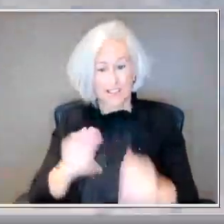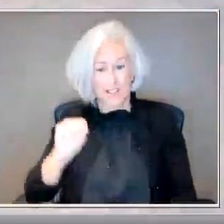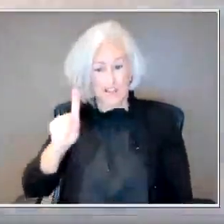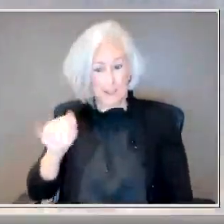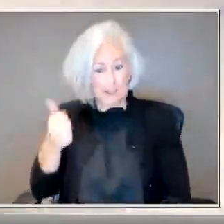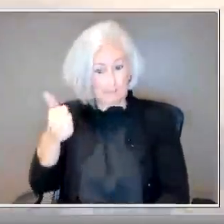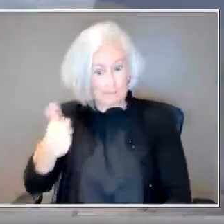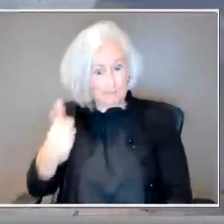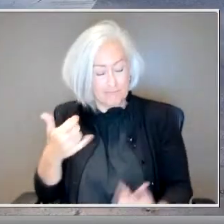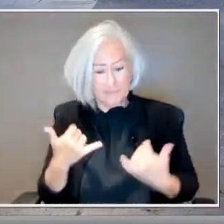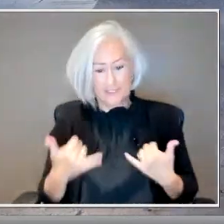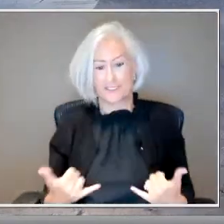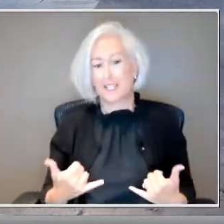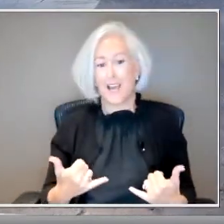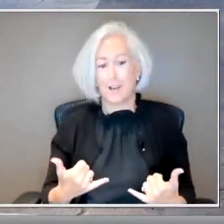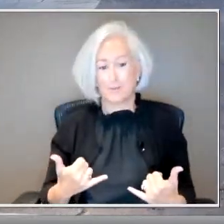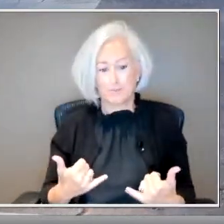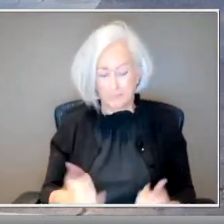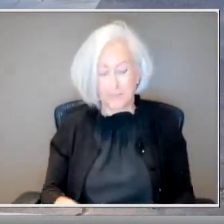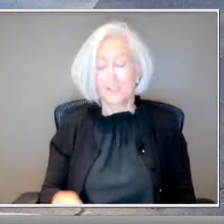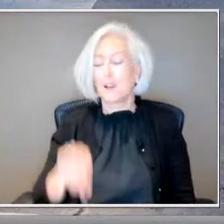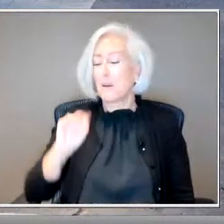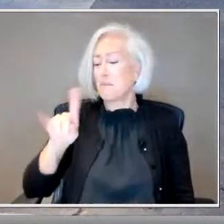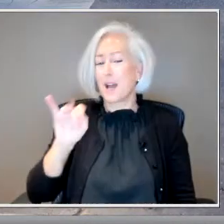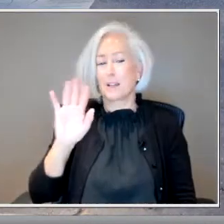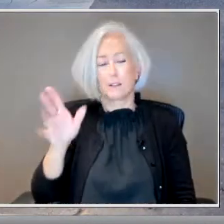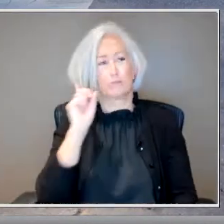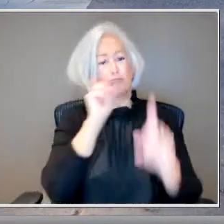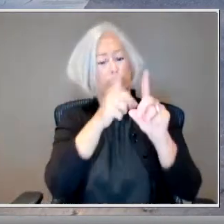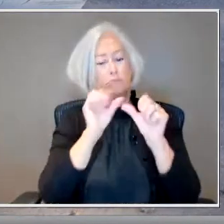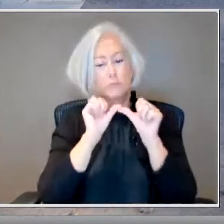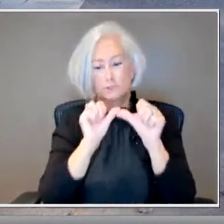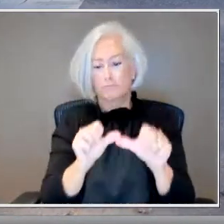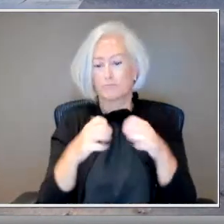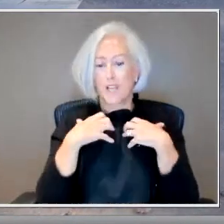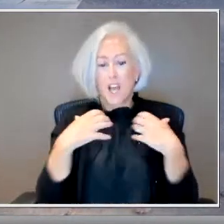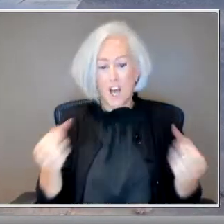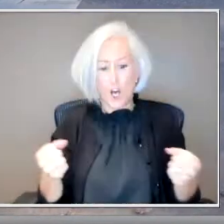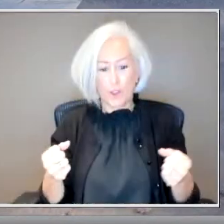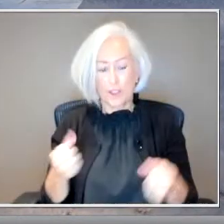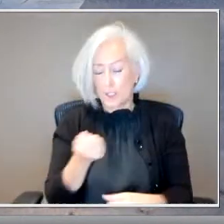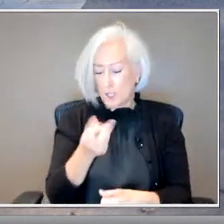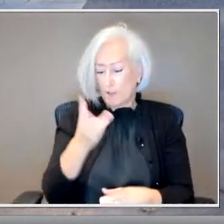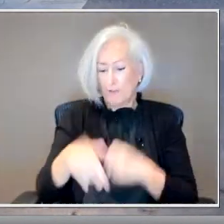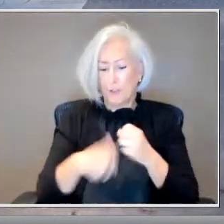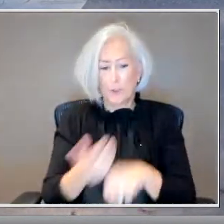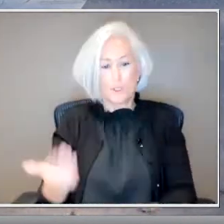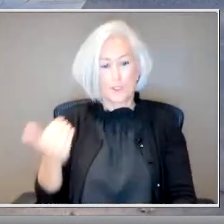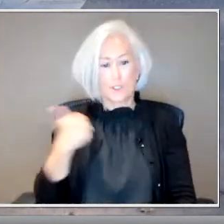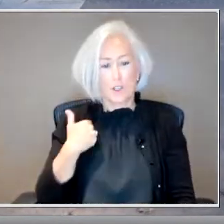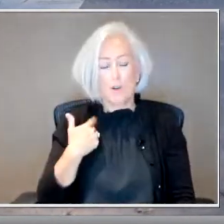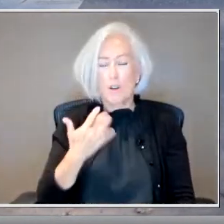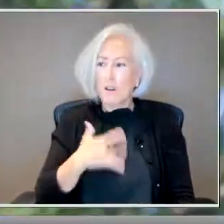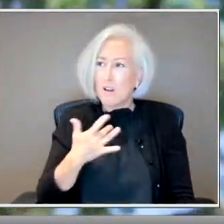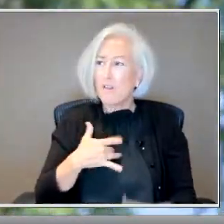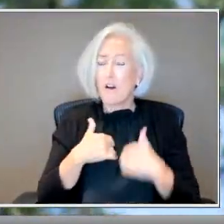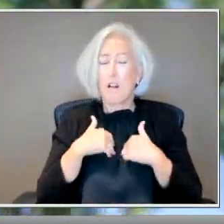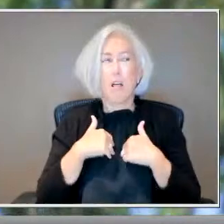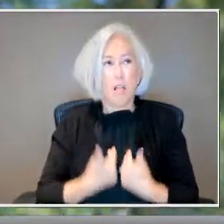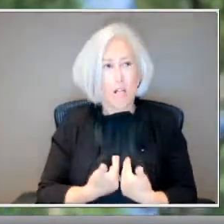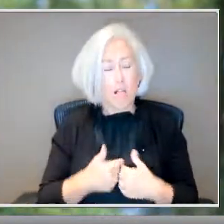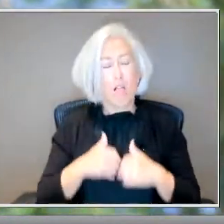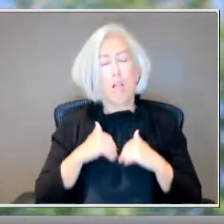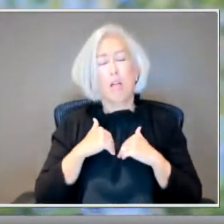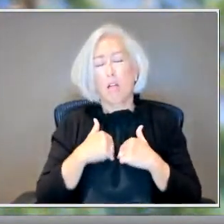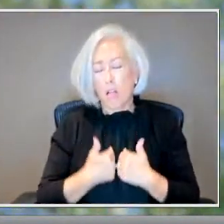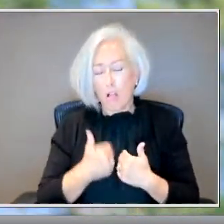healthy a priority. So a few years ago, she was frustrated when she began feeling exhausted all the time. I would go to